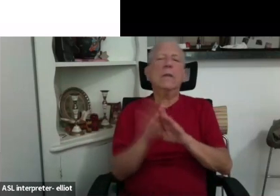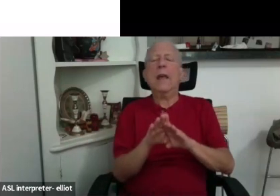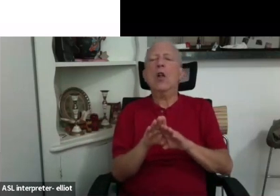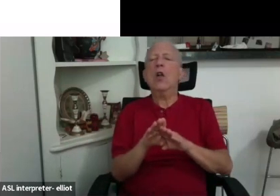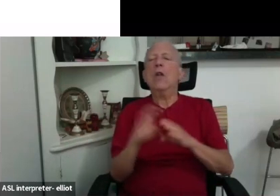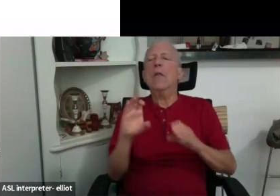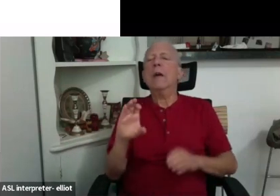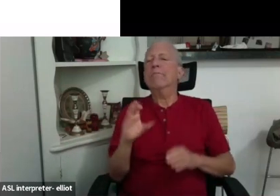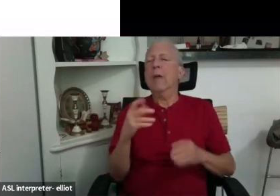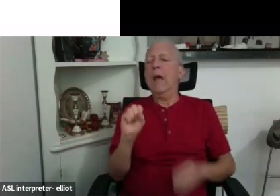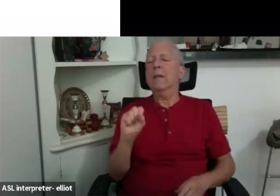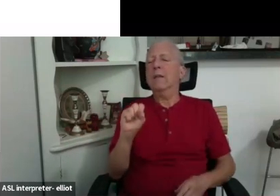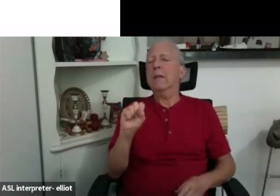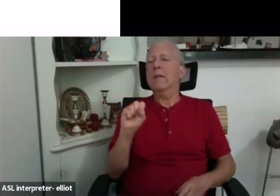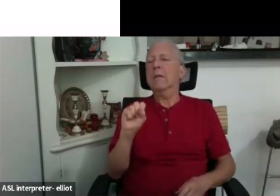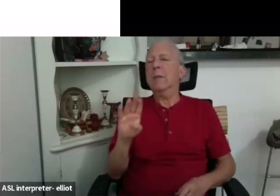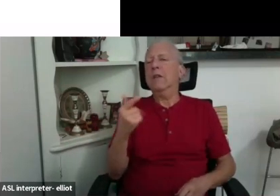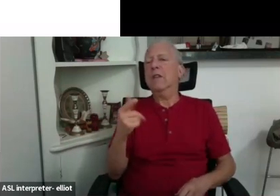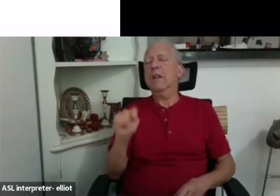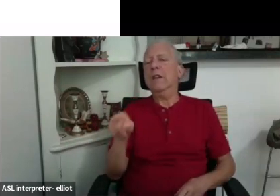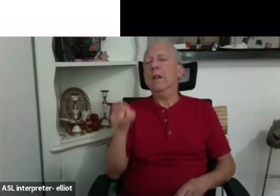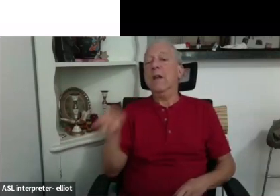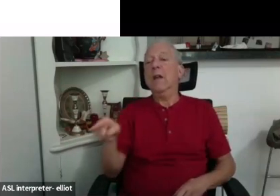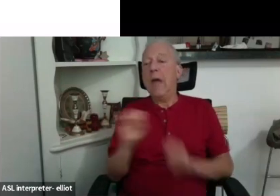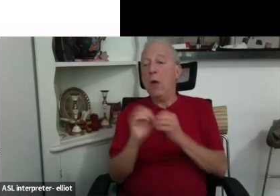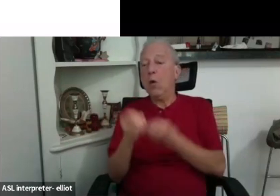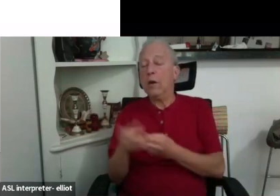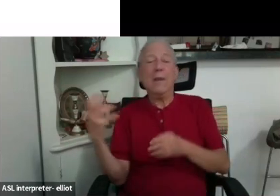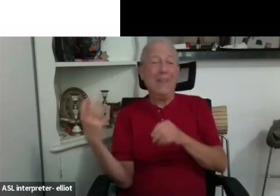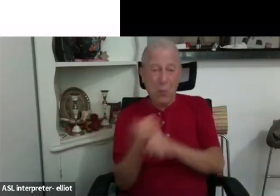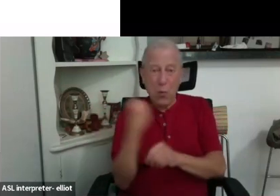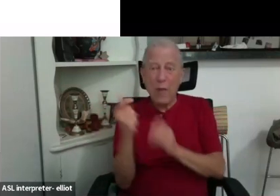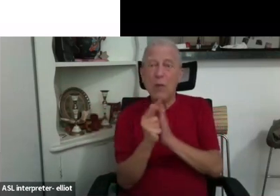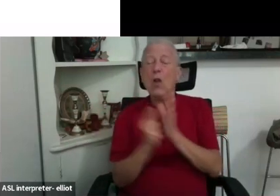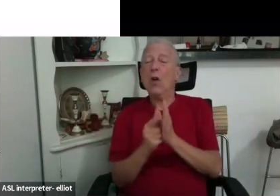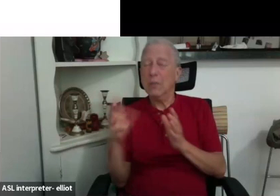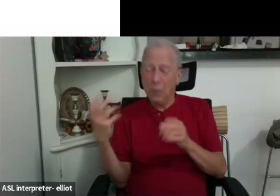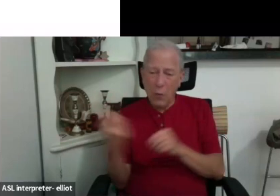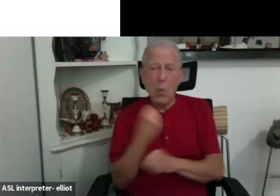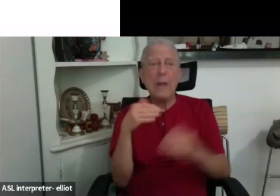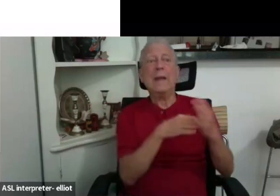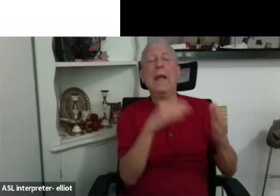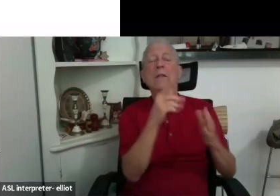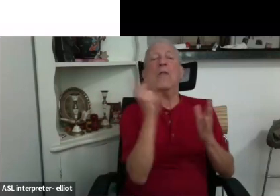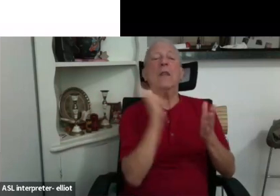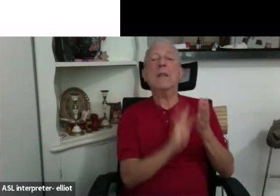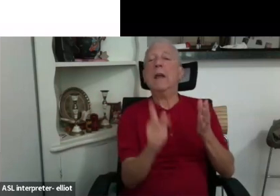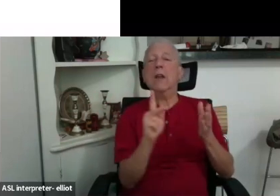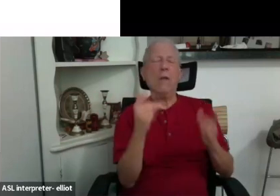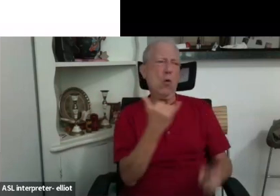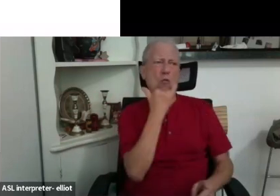an SDGT. It wasn't enough for that organization to just win the lawsuit against the secretary for an